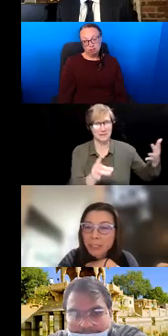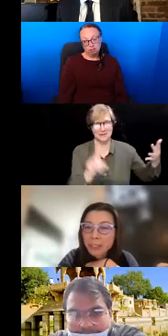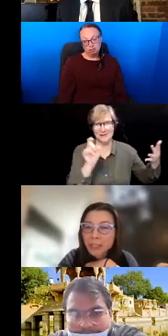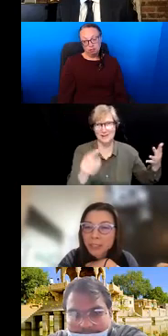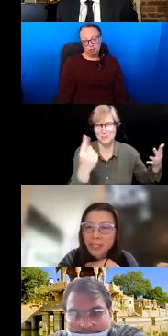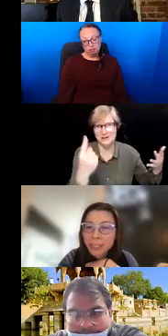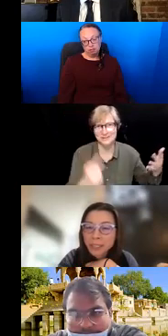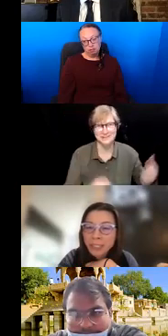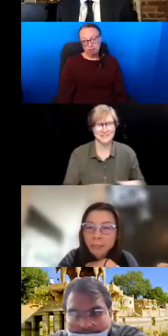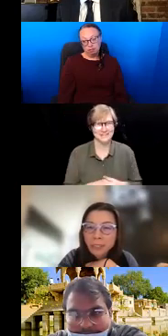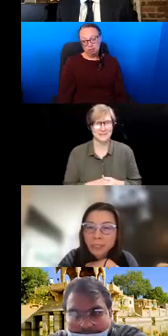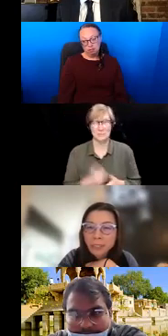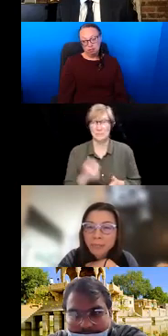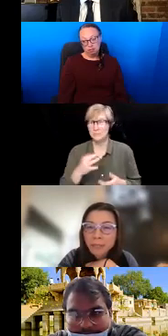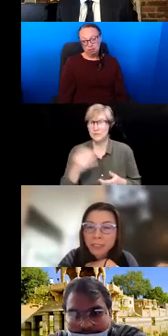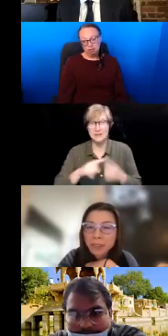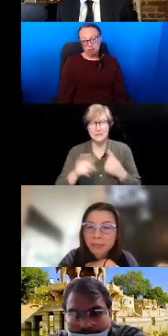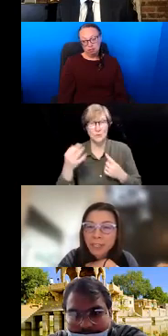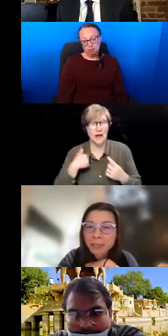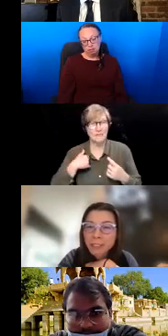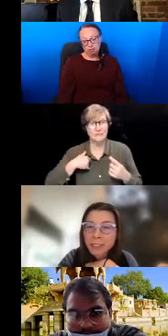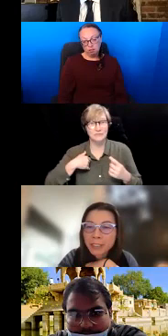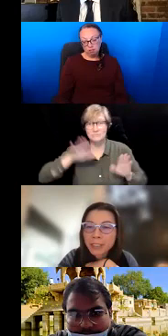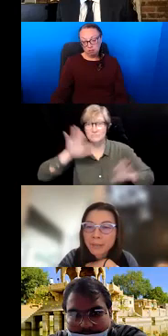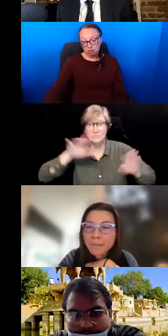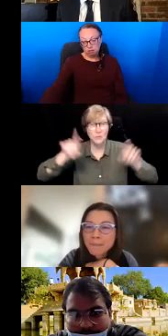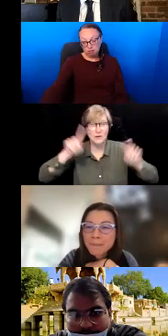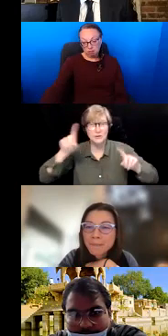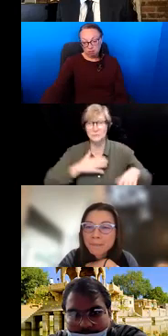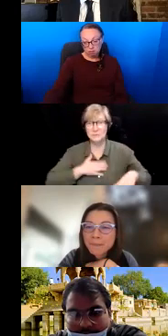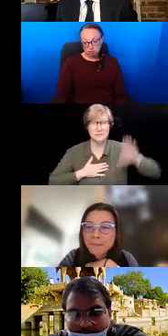but please do raise your hand or just unmute yourself if you have questions.